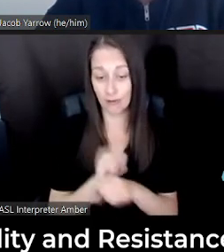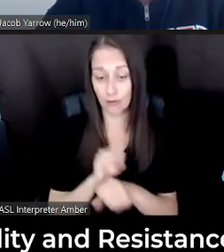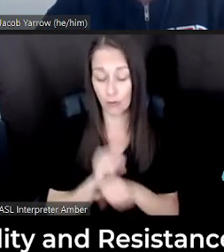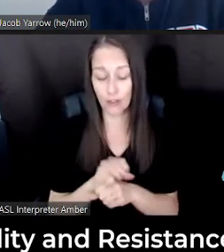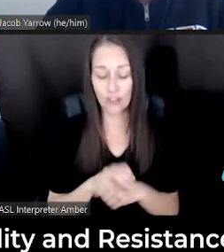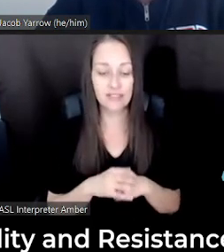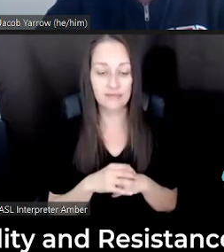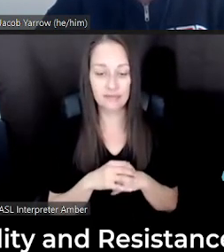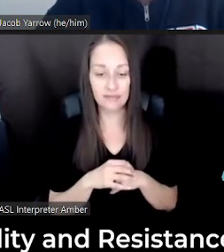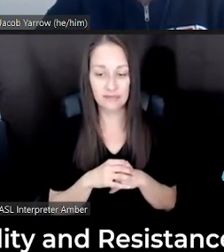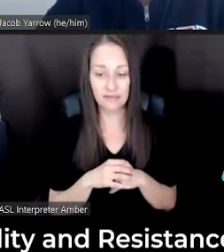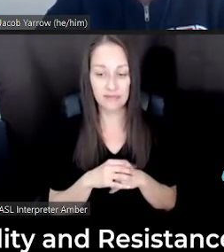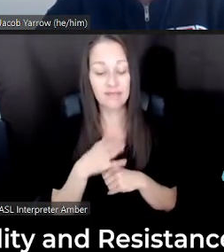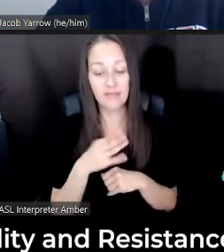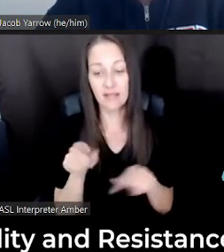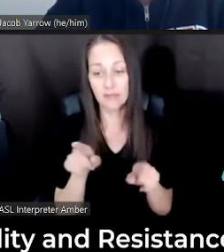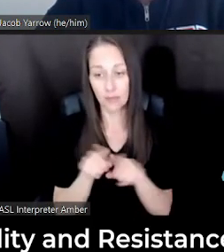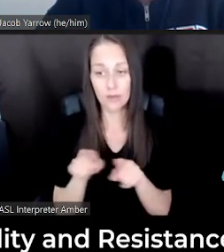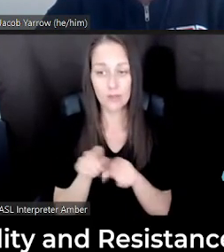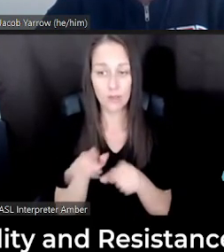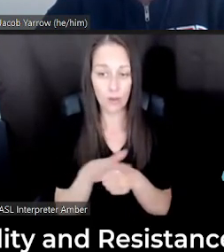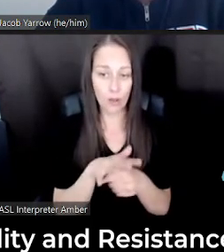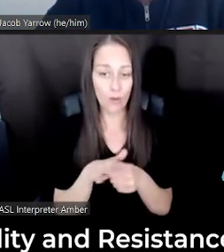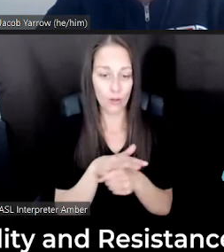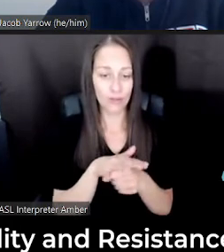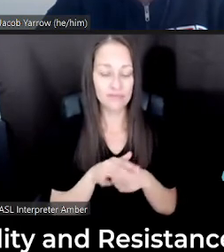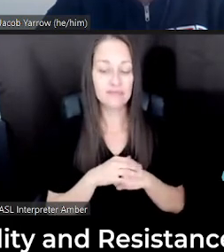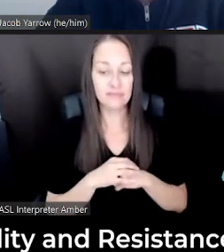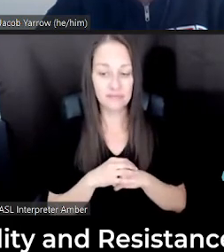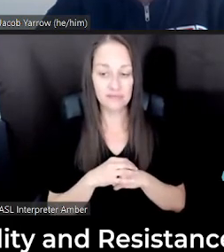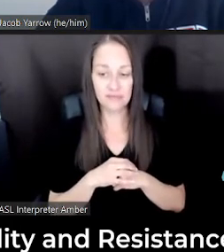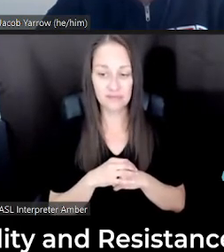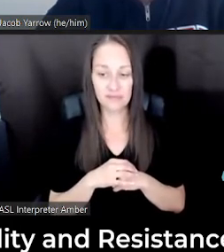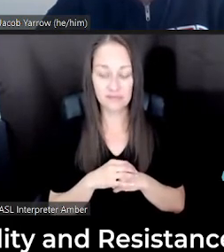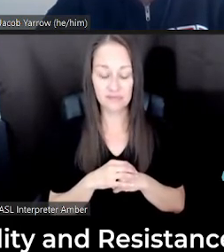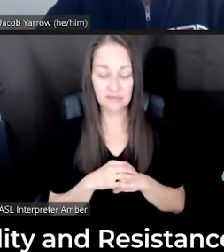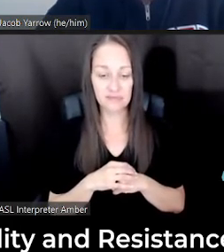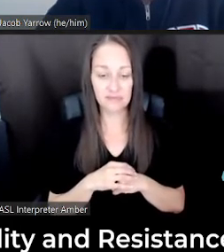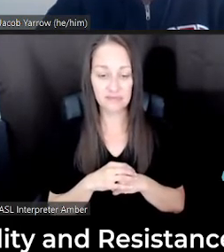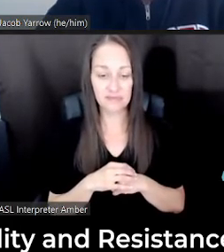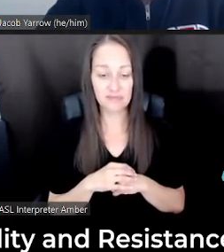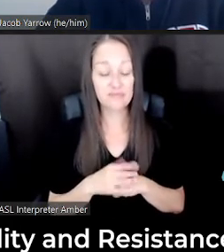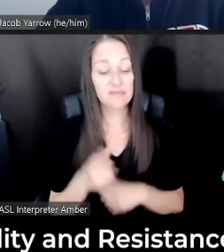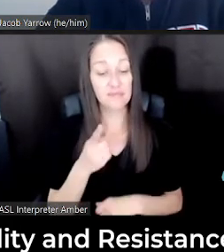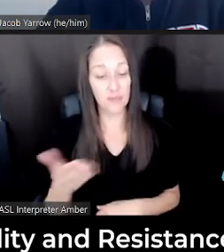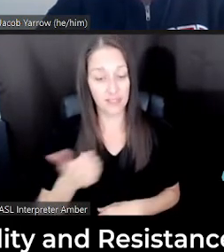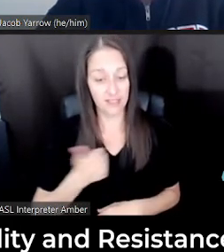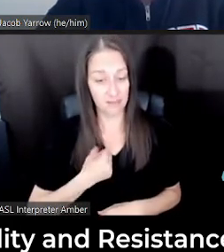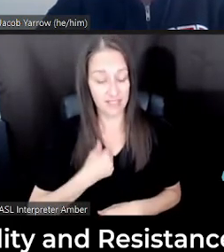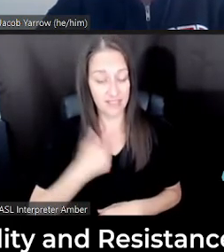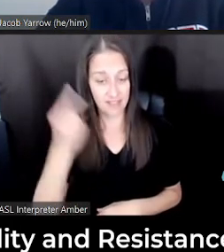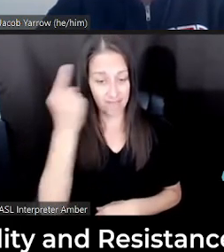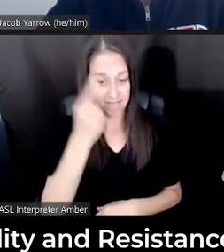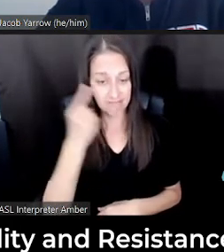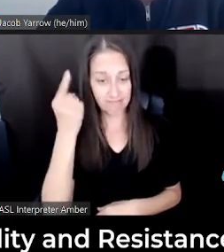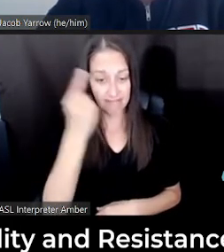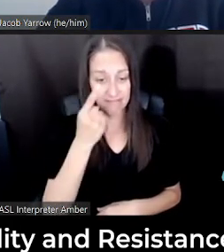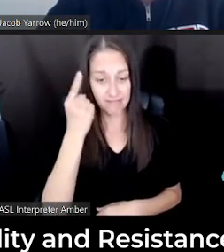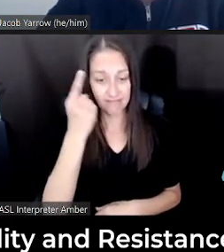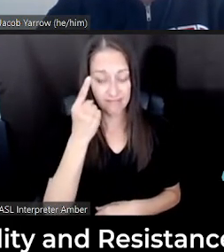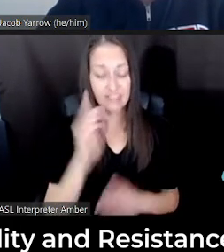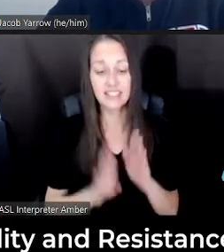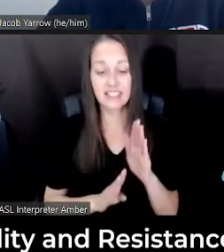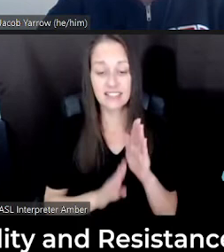and within the local as well. One of the things that I think about that could help is building relationships with sister